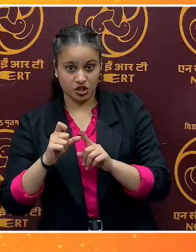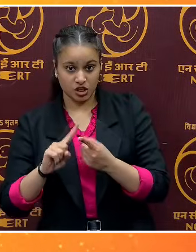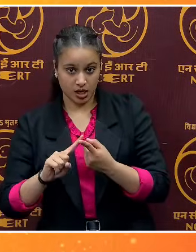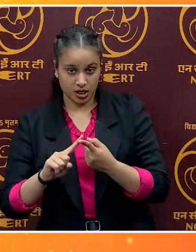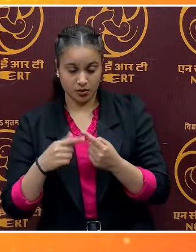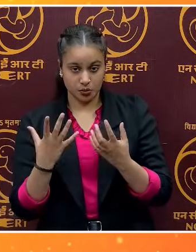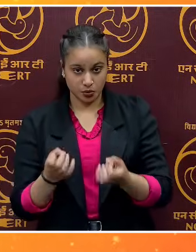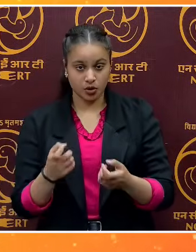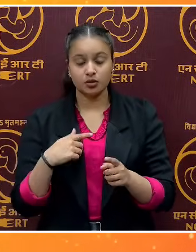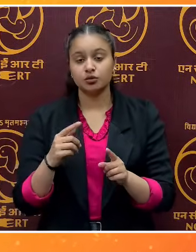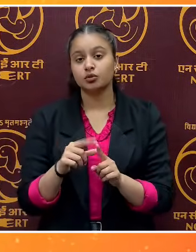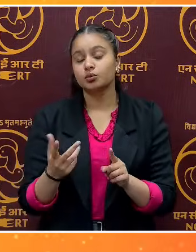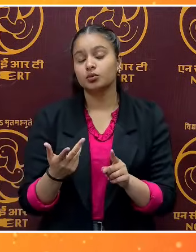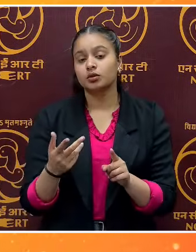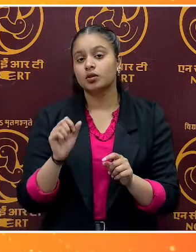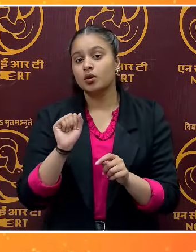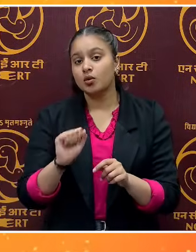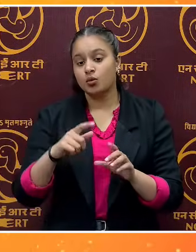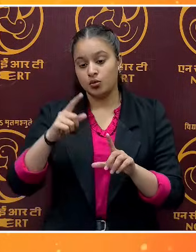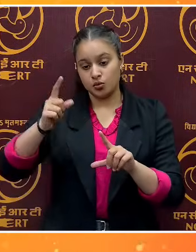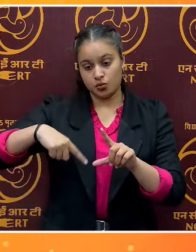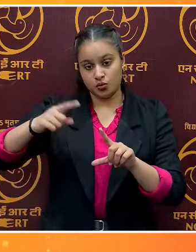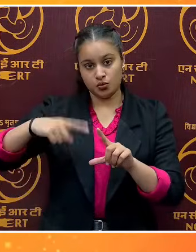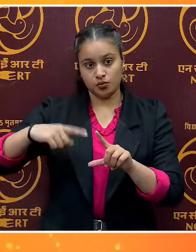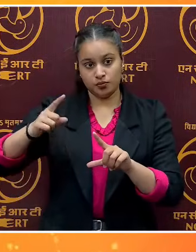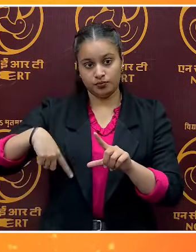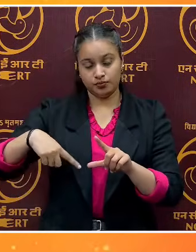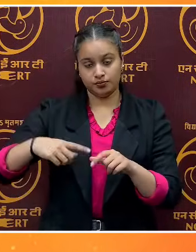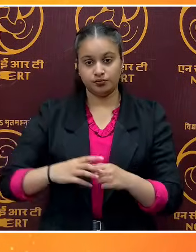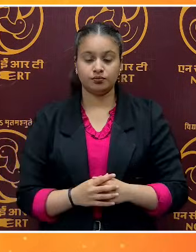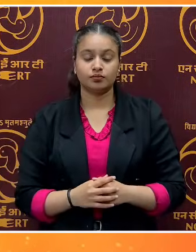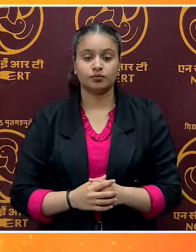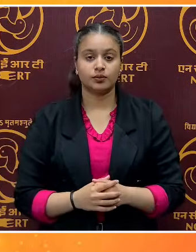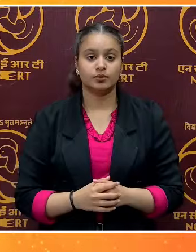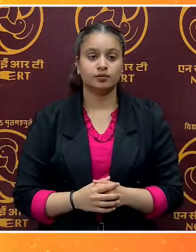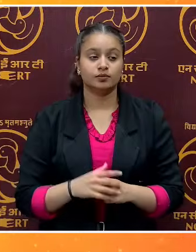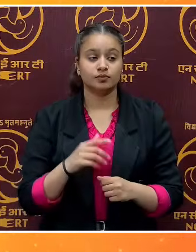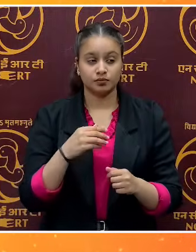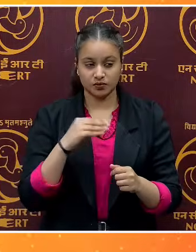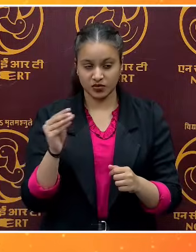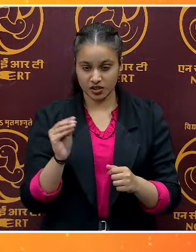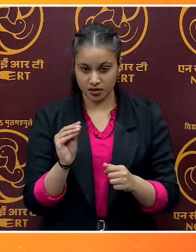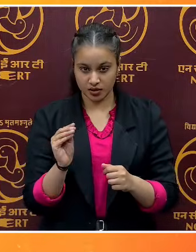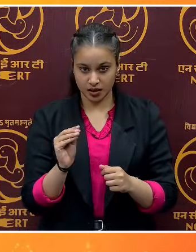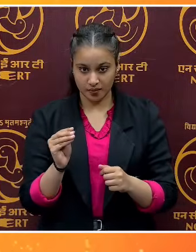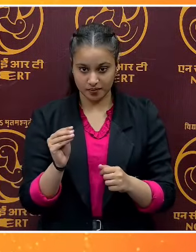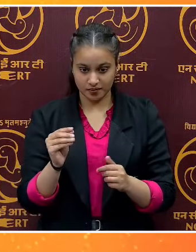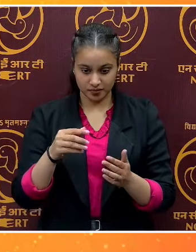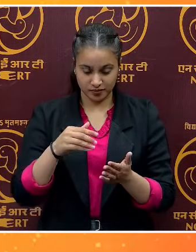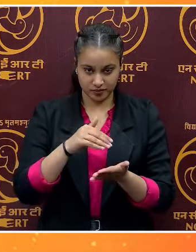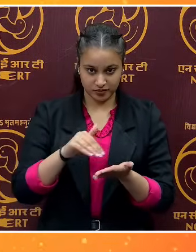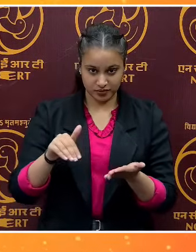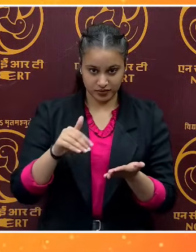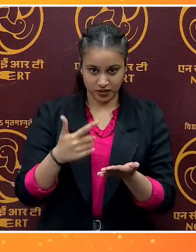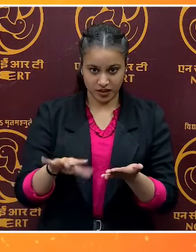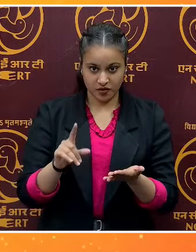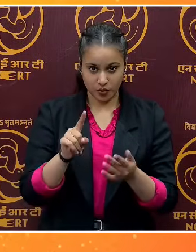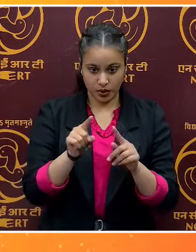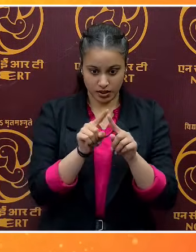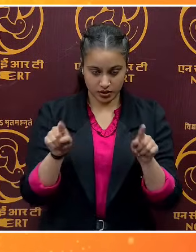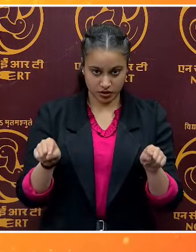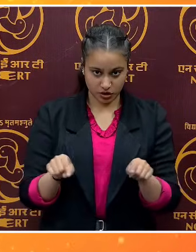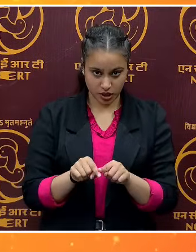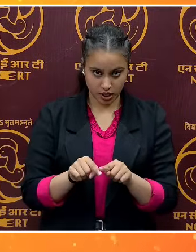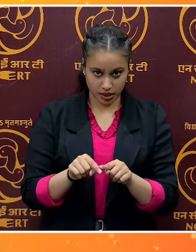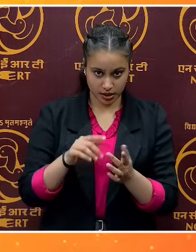just place your ruler like this and you have to leave some space in between. See, one triangle you have to shade and